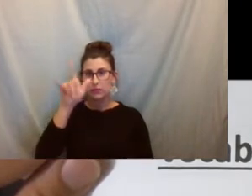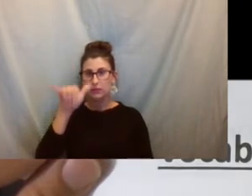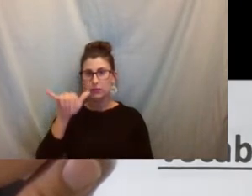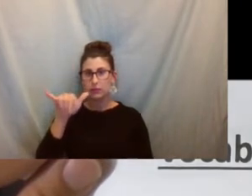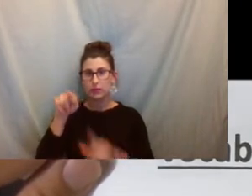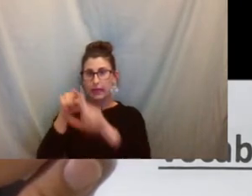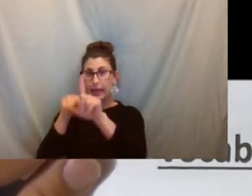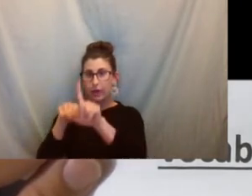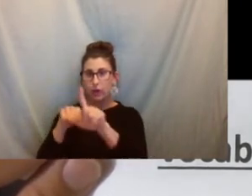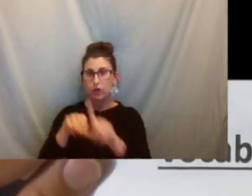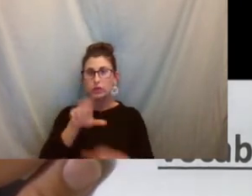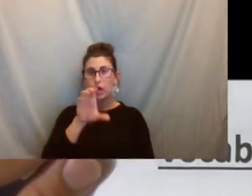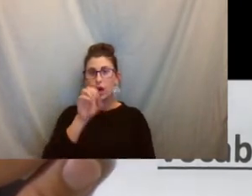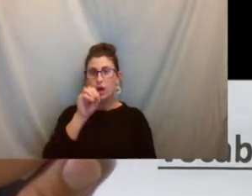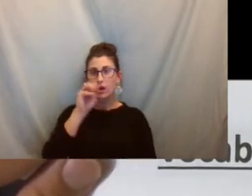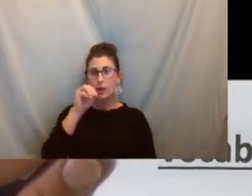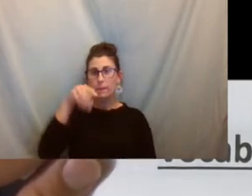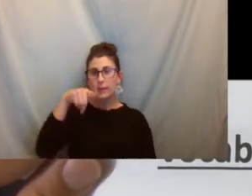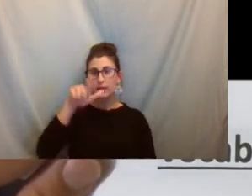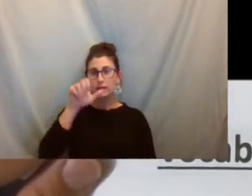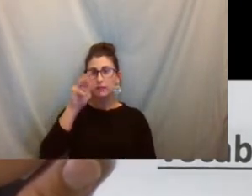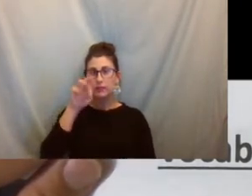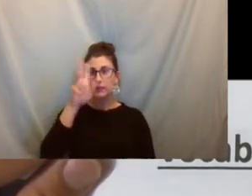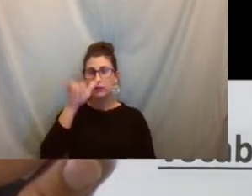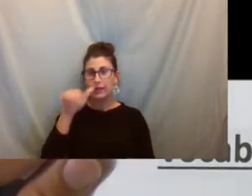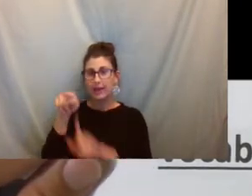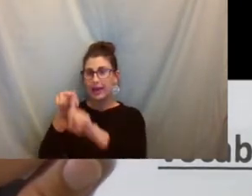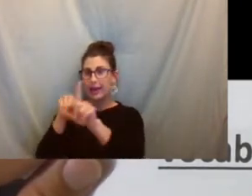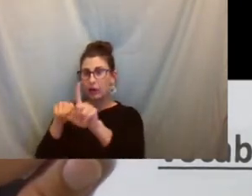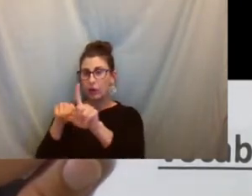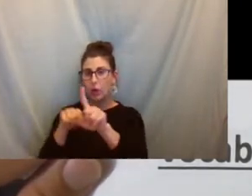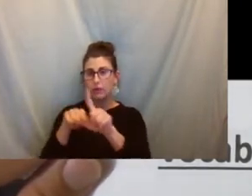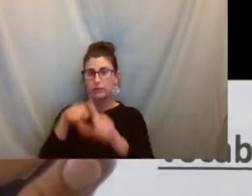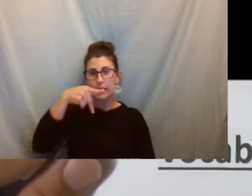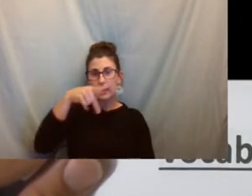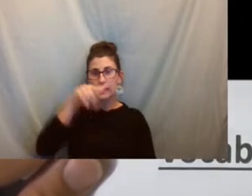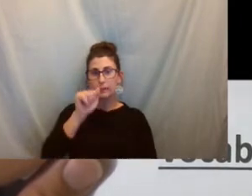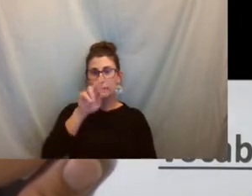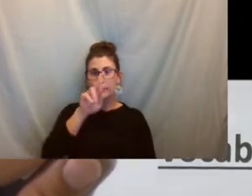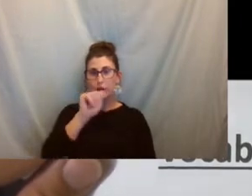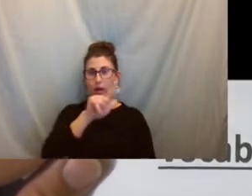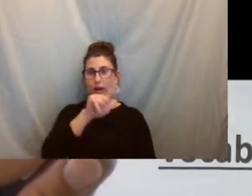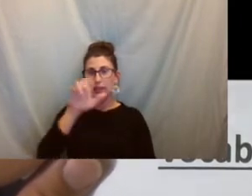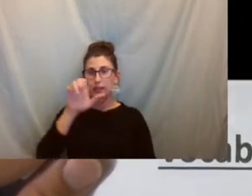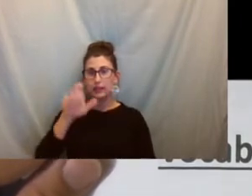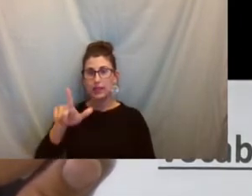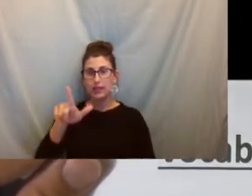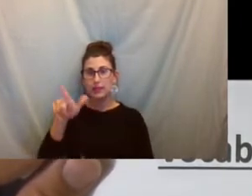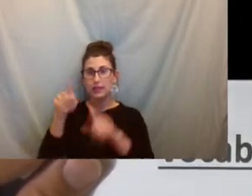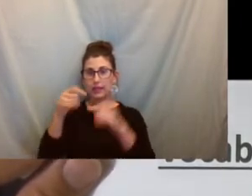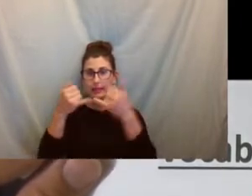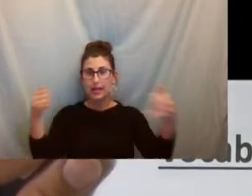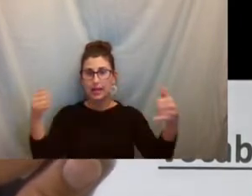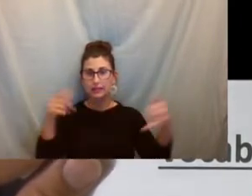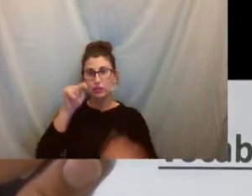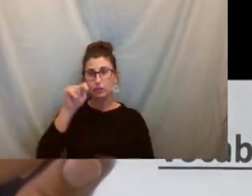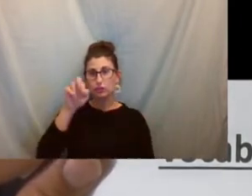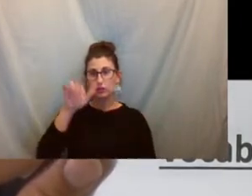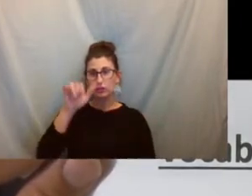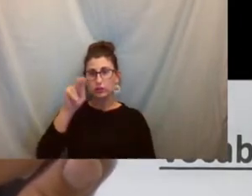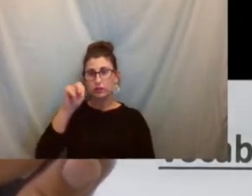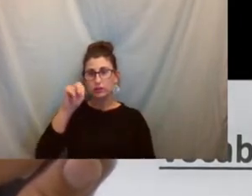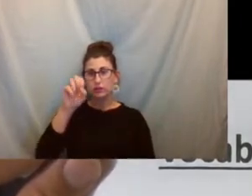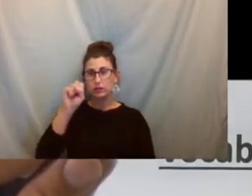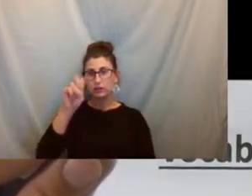supplementary angles, complementary angles, parallel lines, transversal,